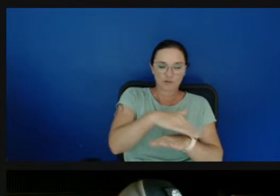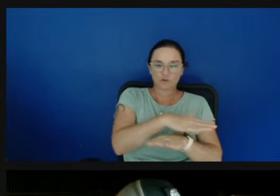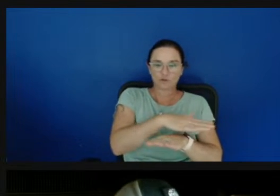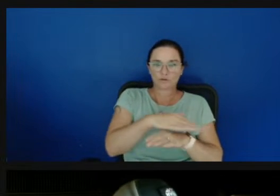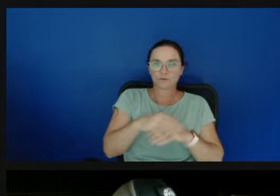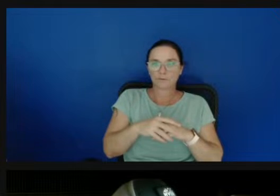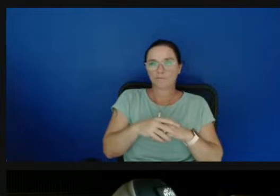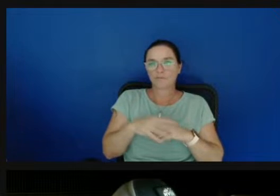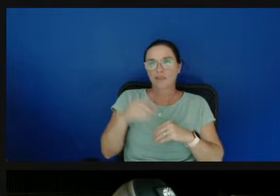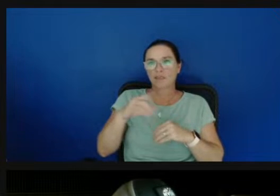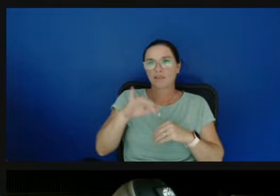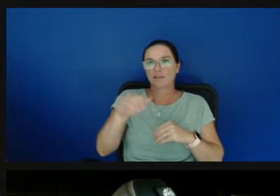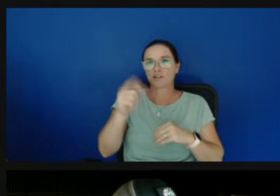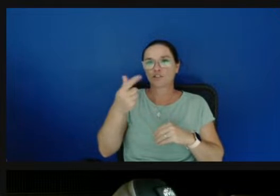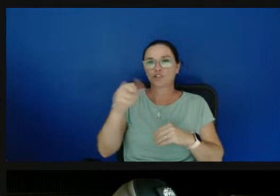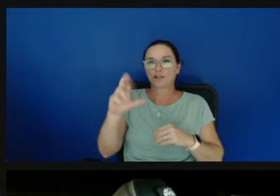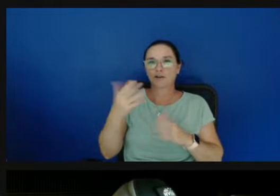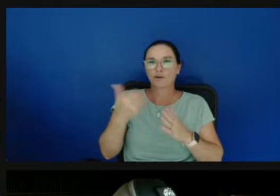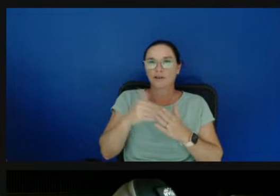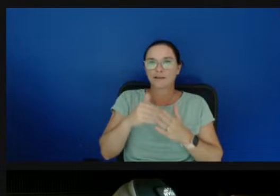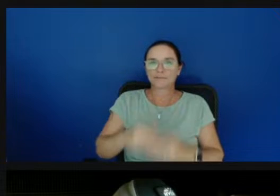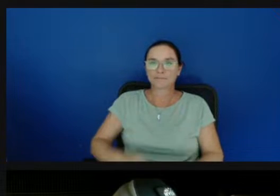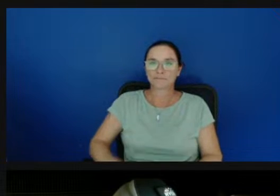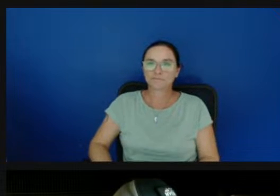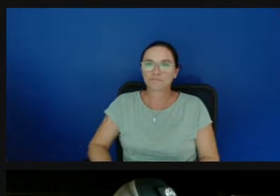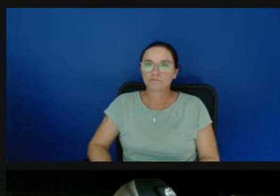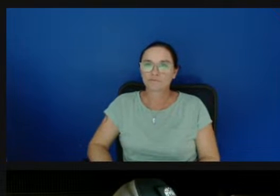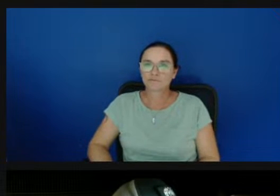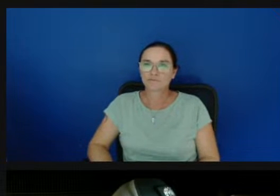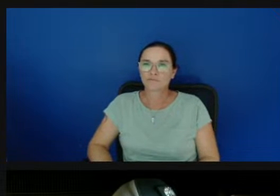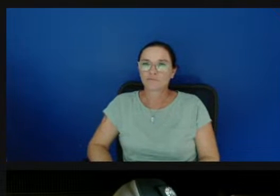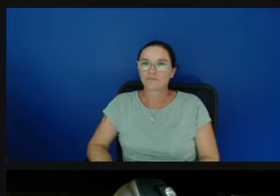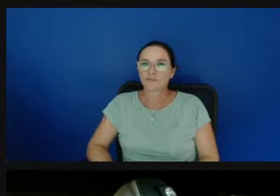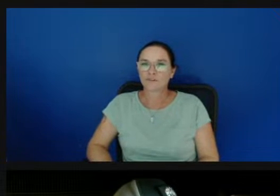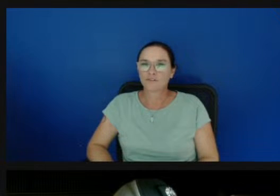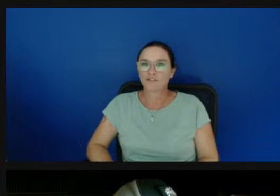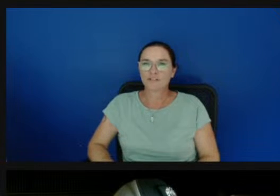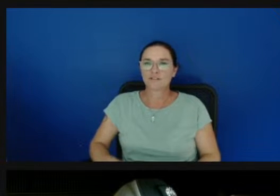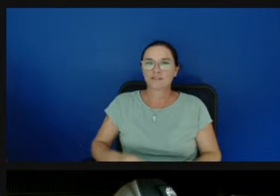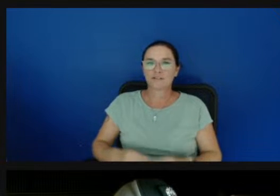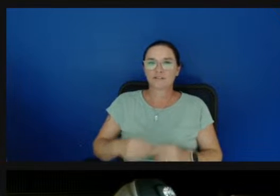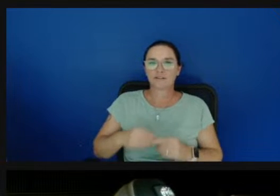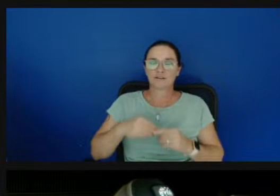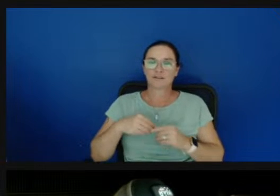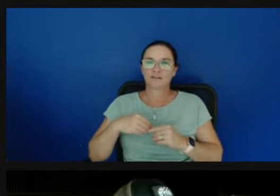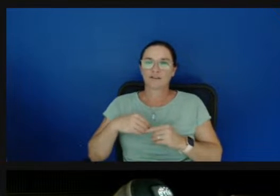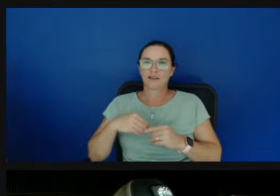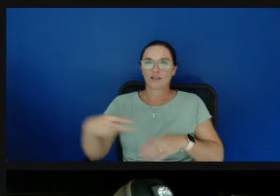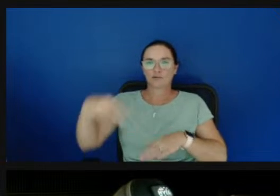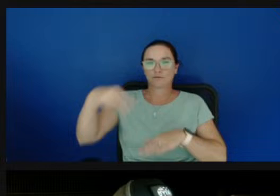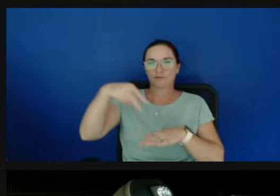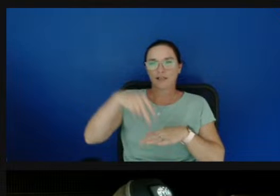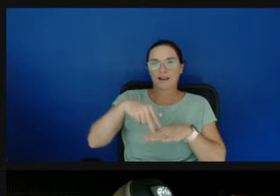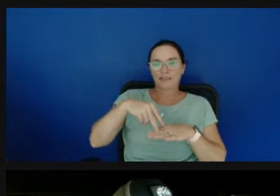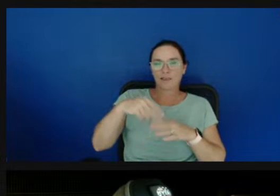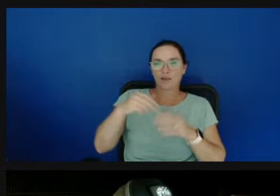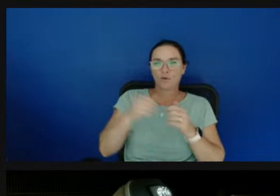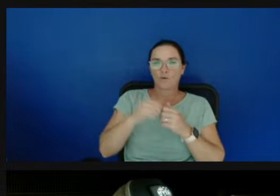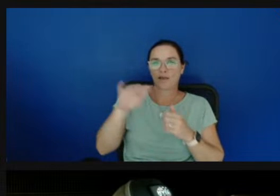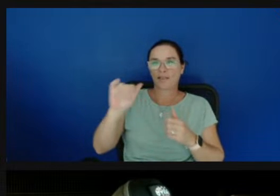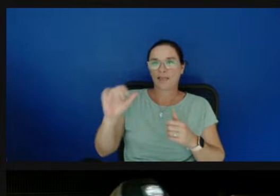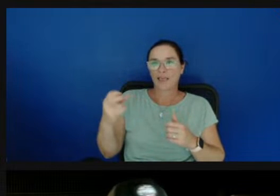This is Jagger up here, and with that cap. And there he is once again, amid the ash blocks, next to the